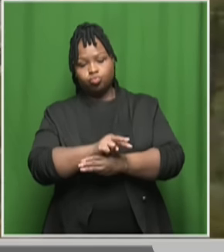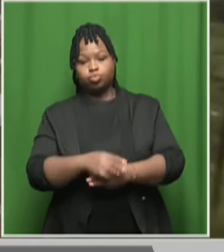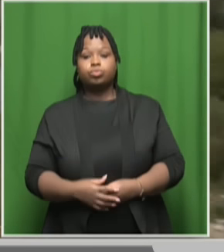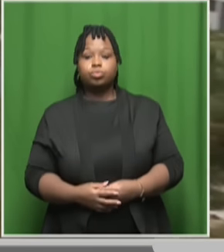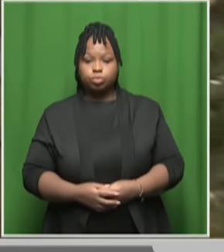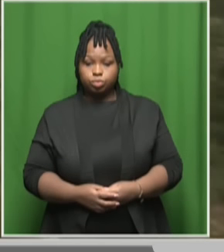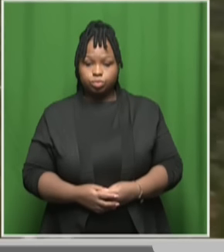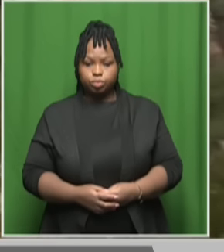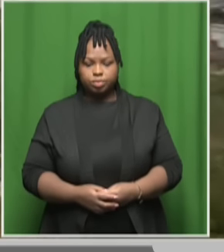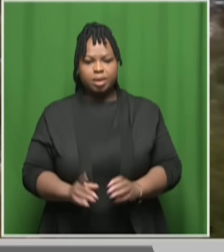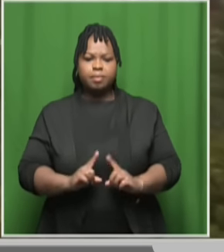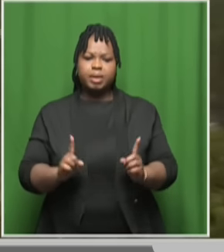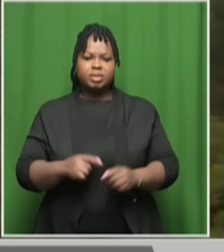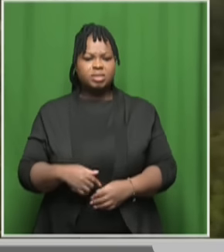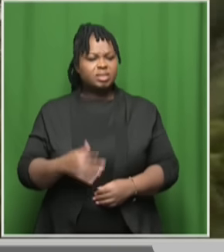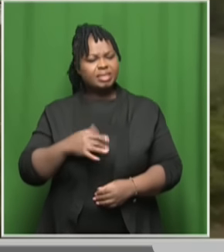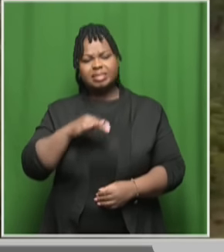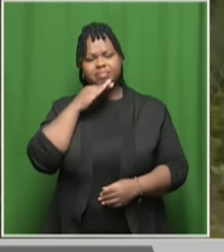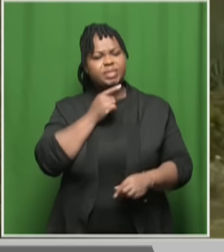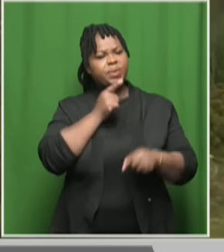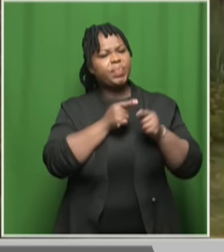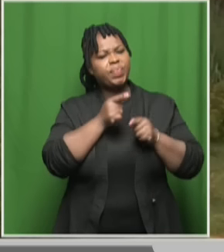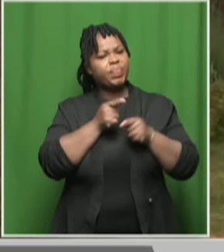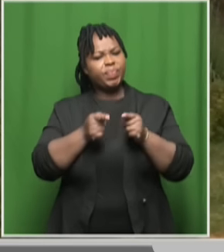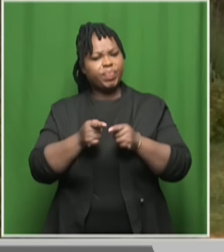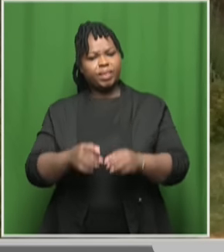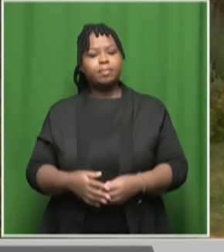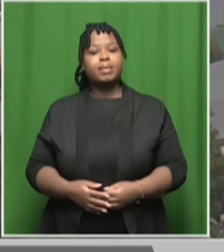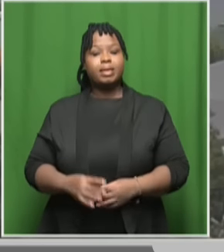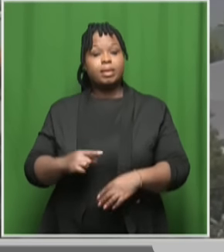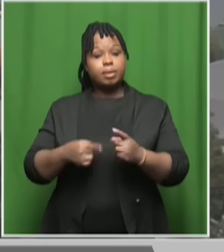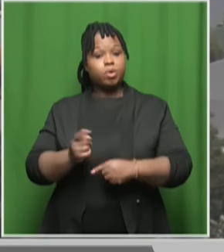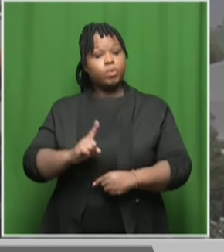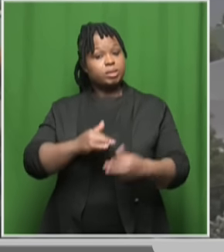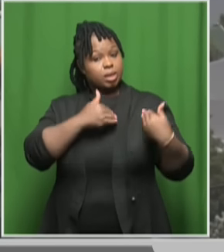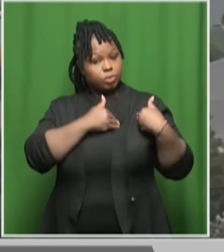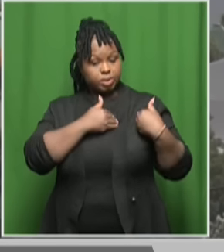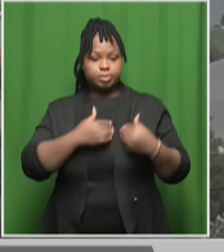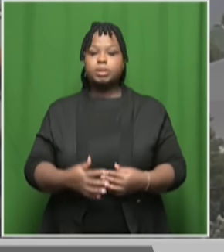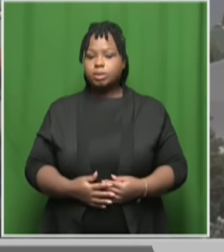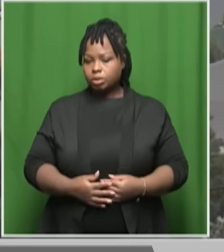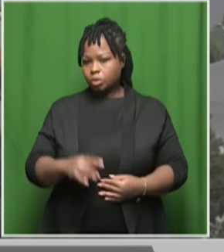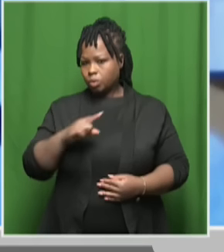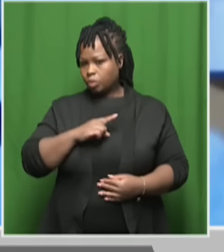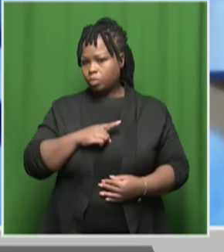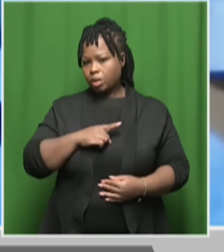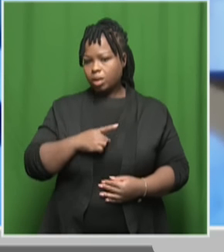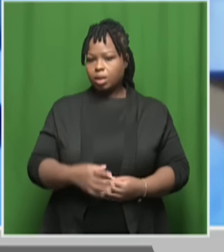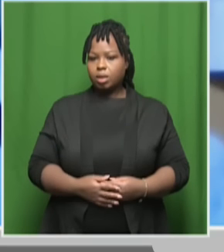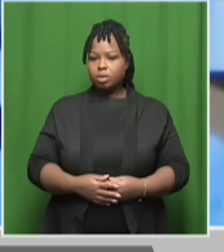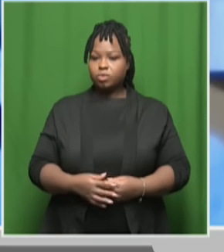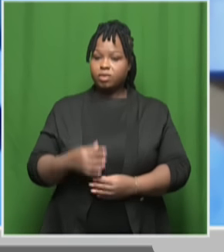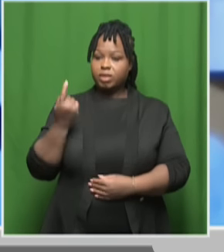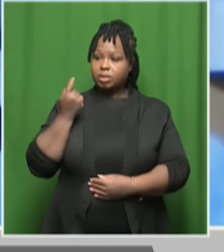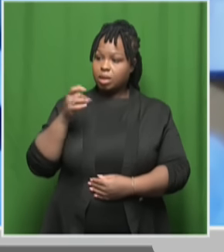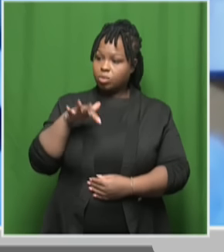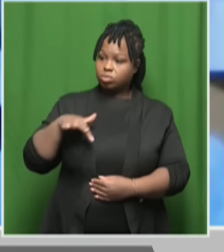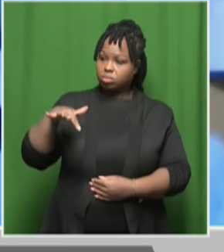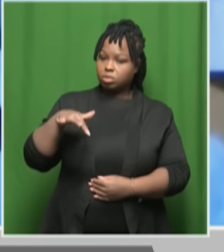Mr. Douglas, it's not about the blame game. It is about accountability, because you have a town, you have